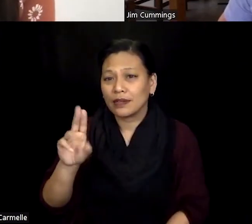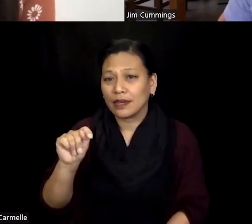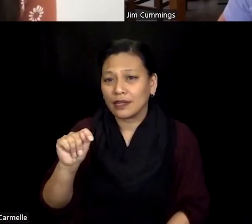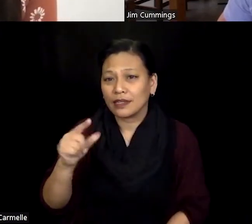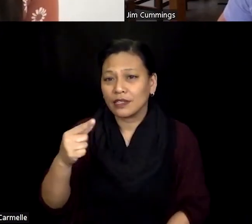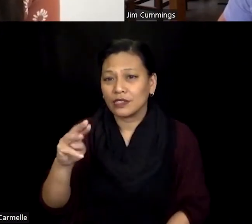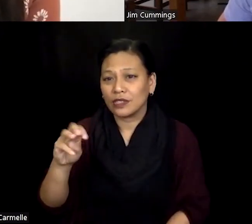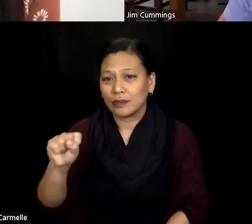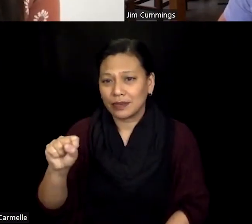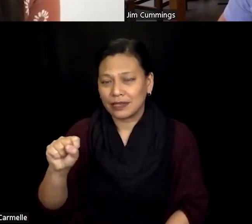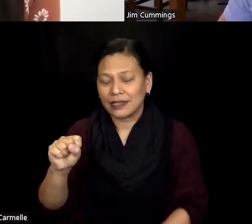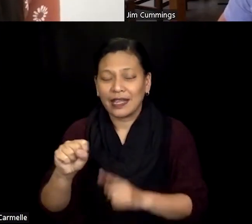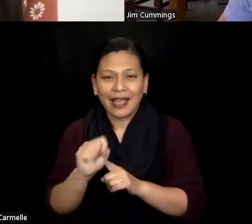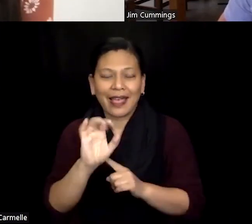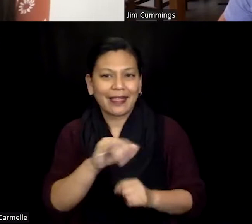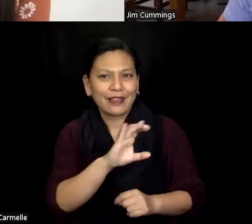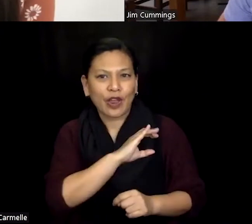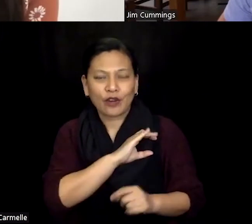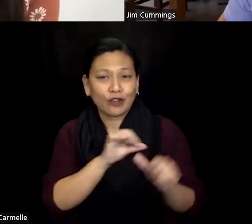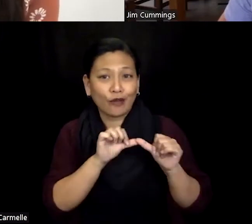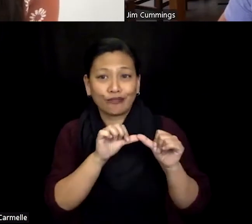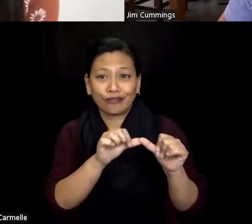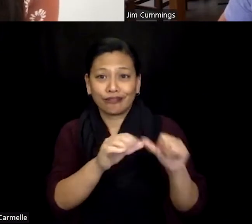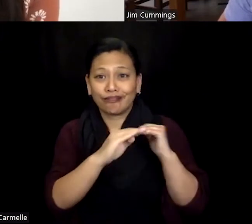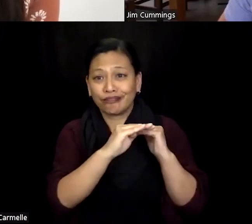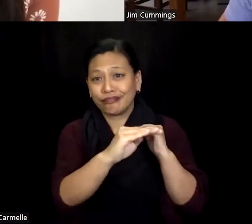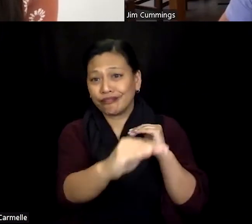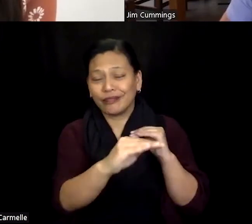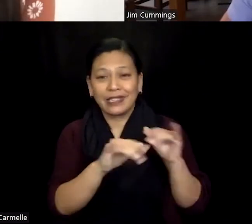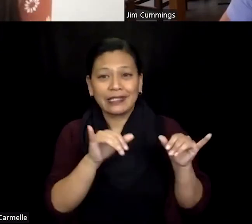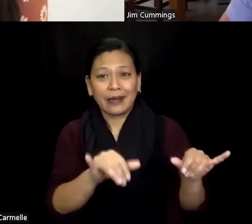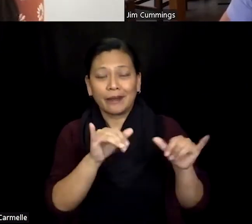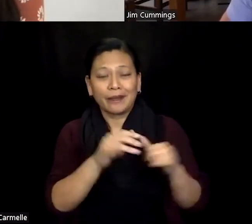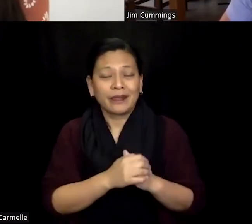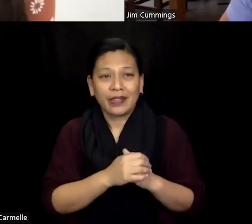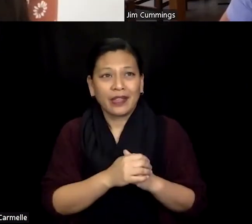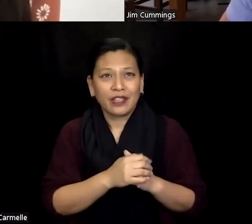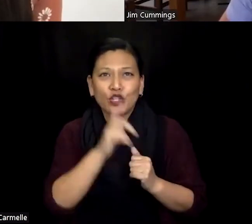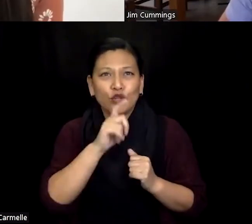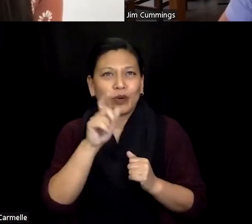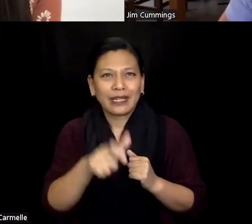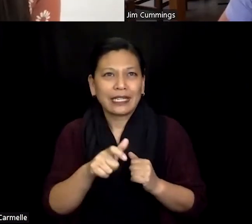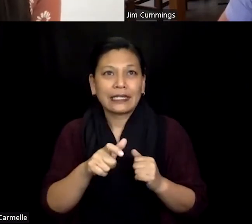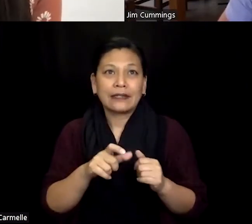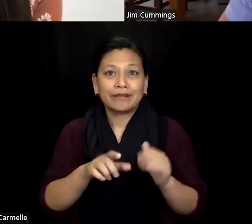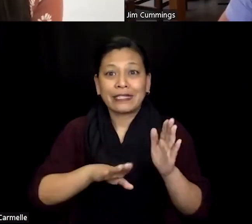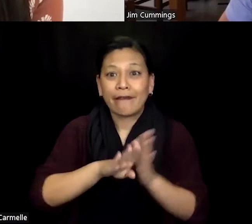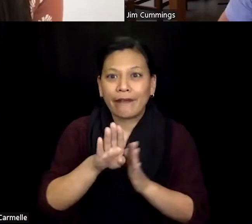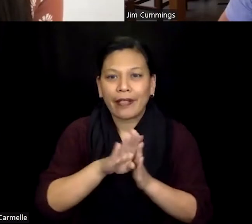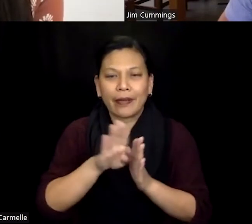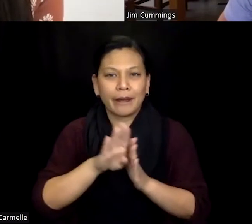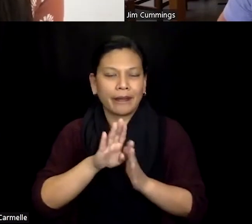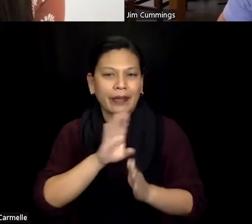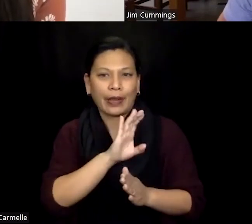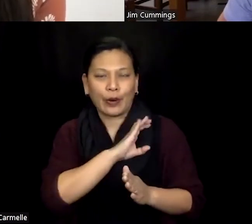at all. And mm-hmm. I think that's so funny. He's just this like constant force, and it's a cautionary tale. I don't think you need to have necessarily